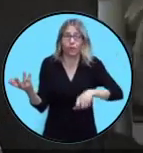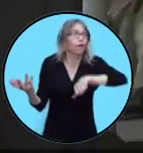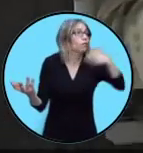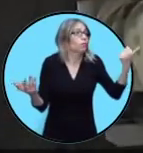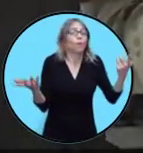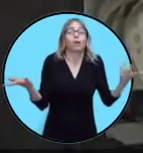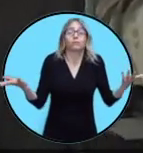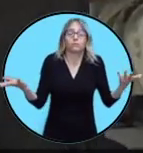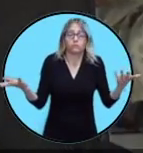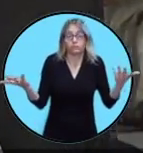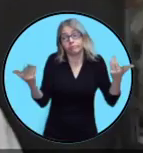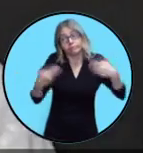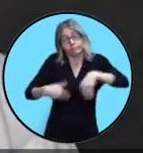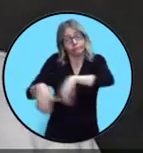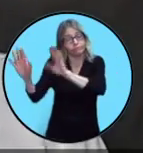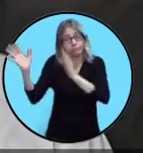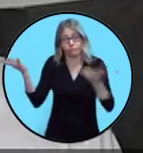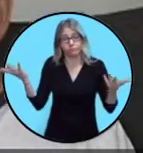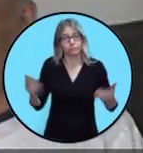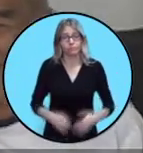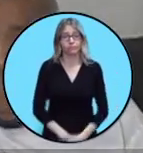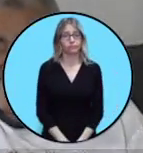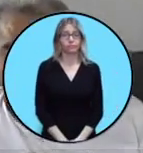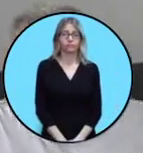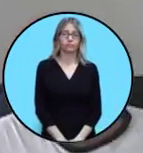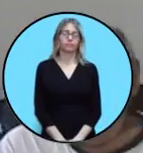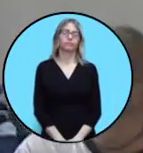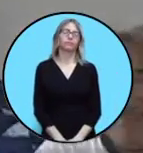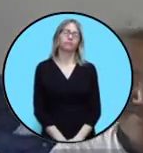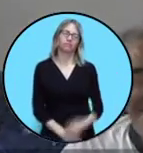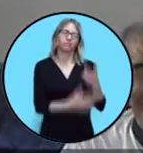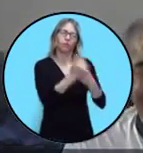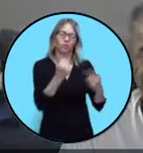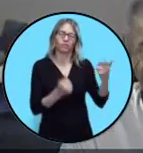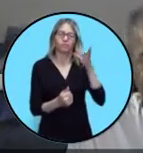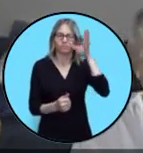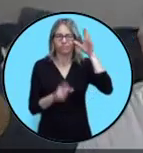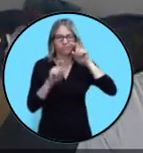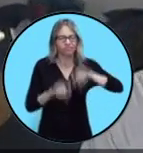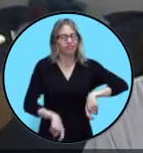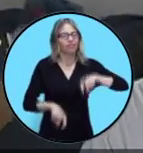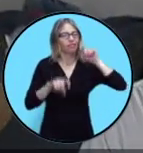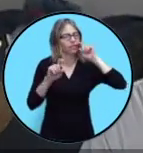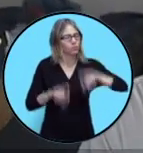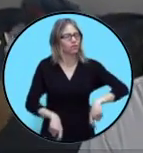And they had no choice at all but to let her go. Yeah. And they would both be crying.